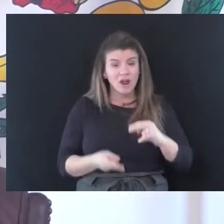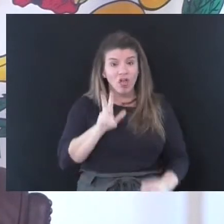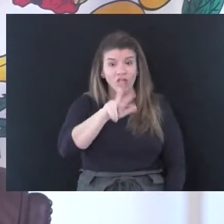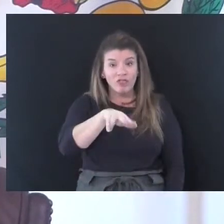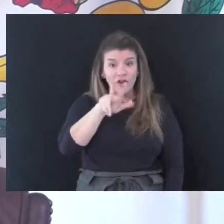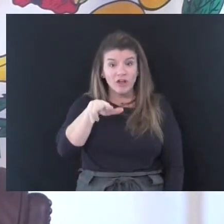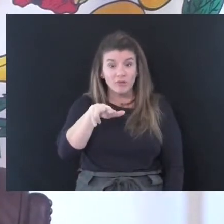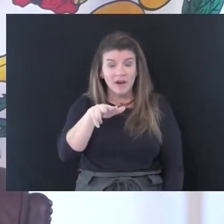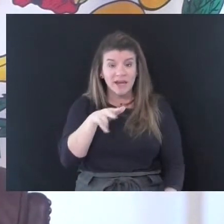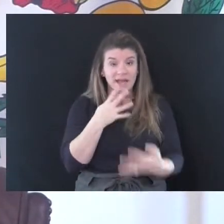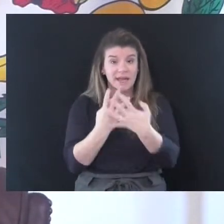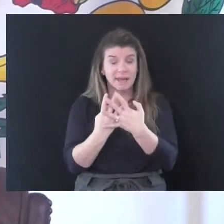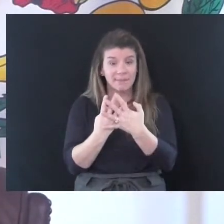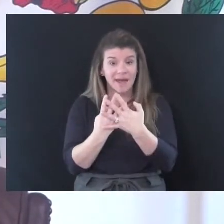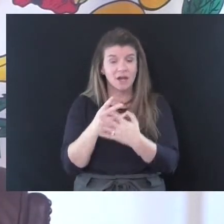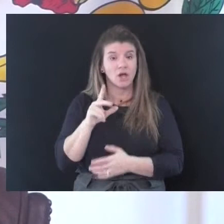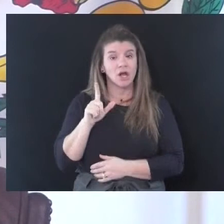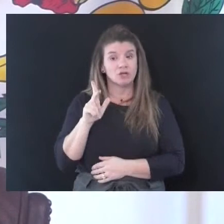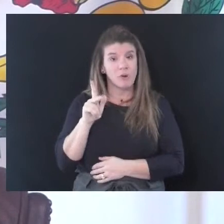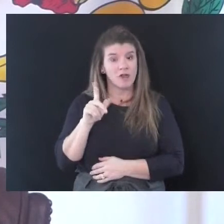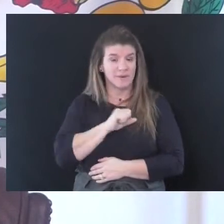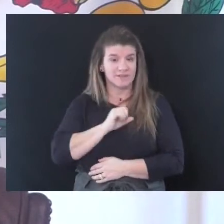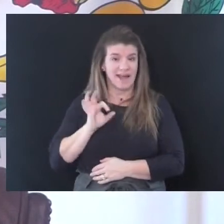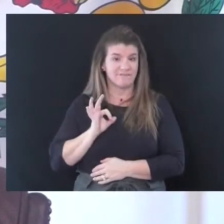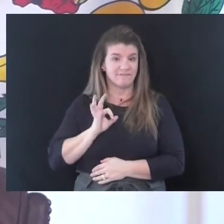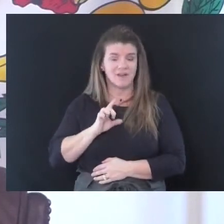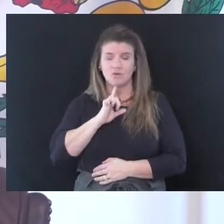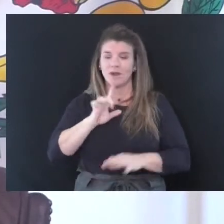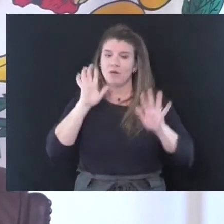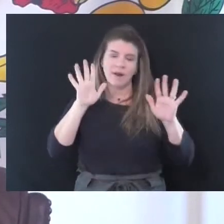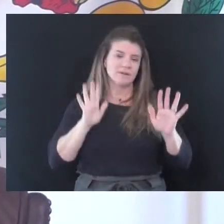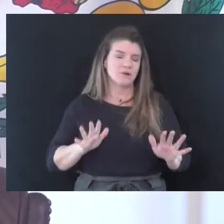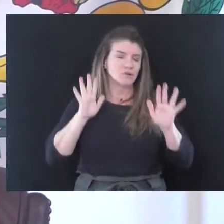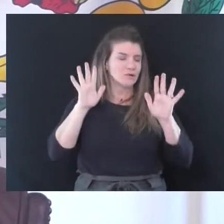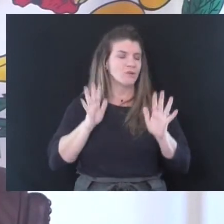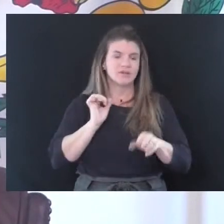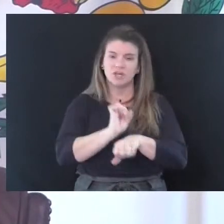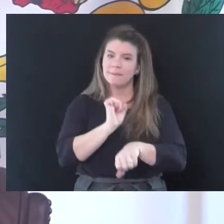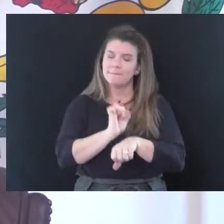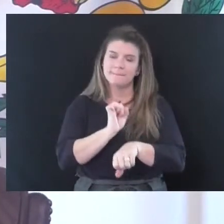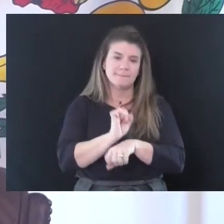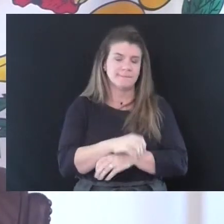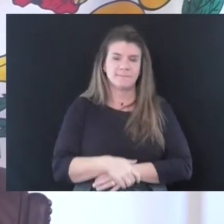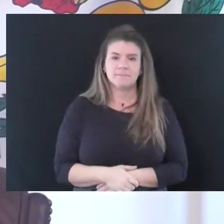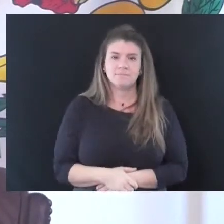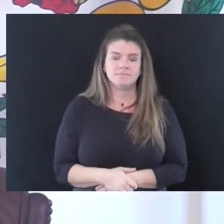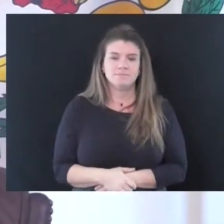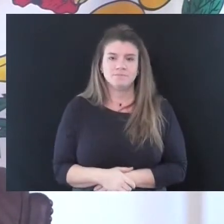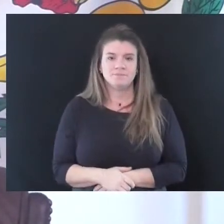inmate cases and 28 staff. Great job, guys. Great, great job, and ladies.